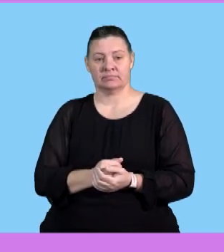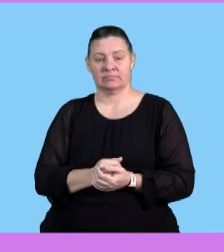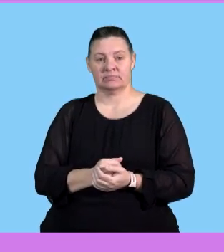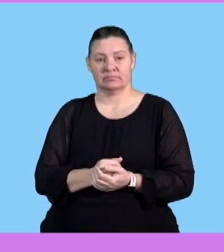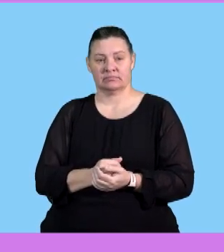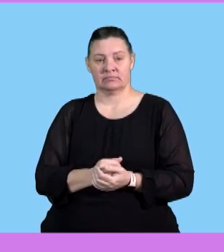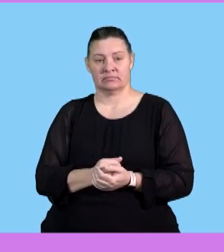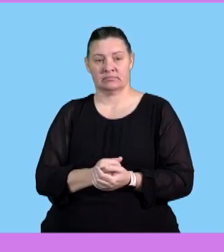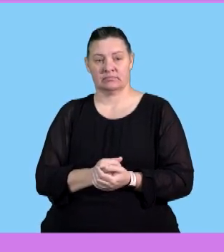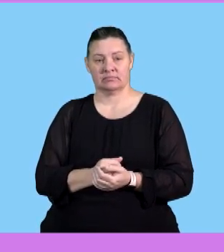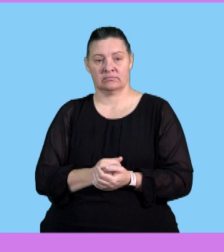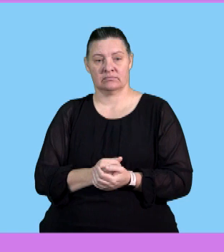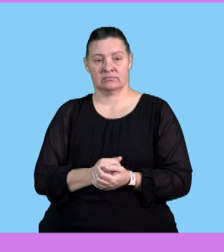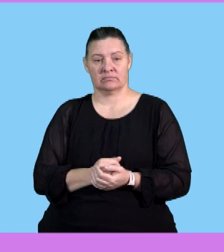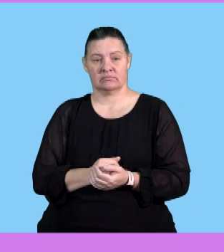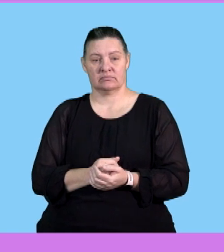234.78.